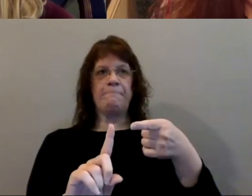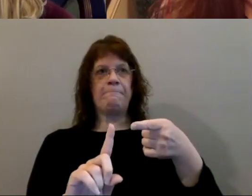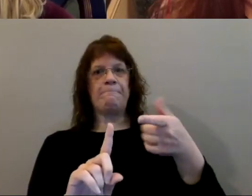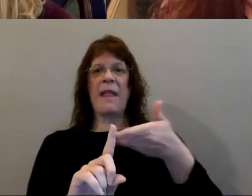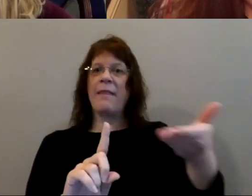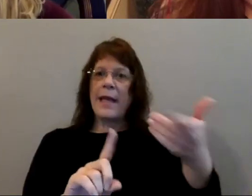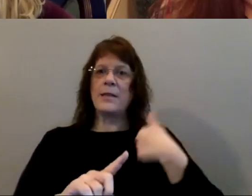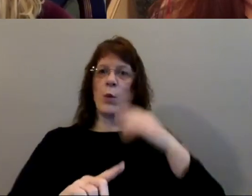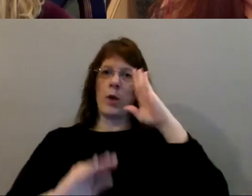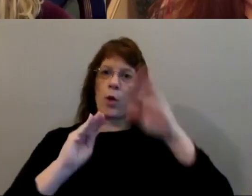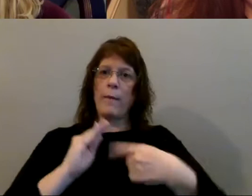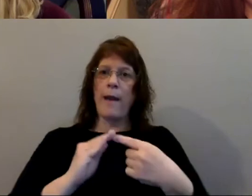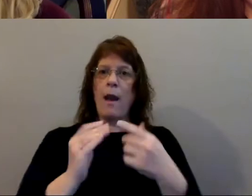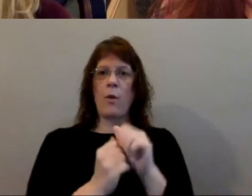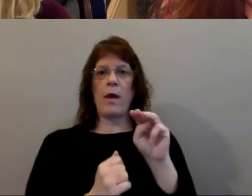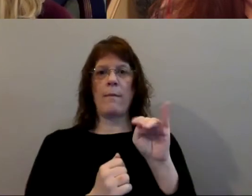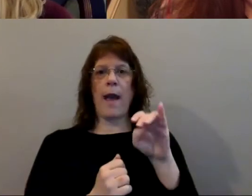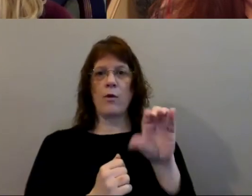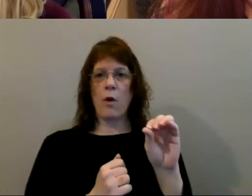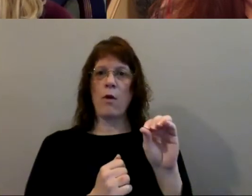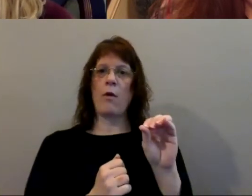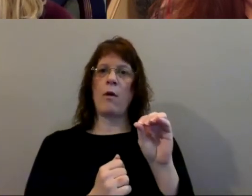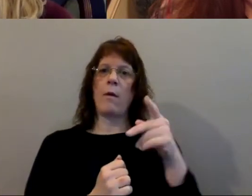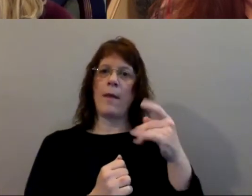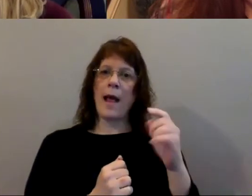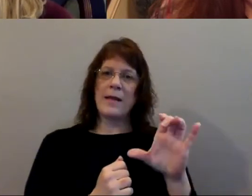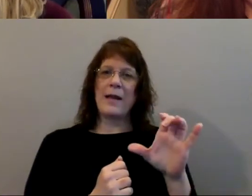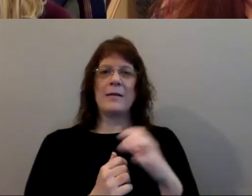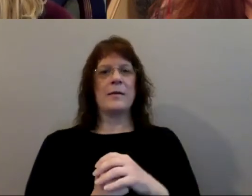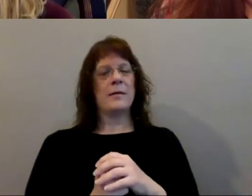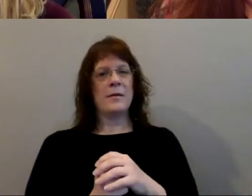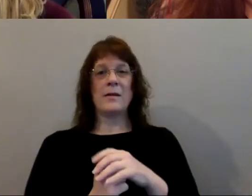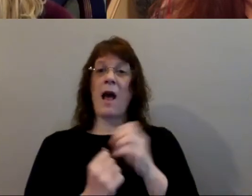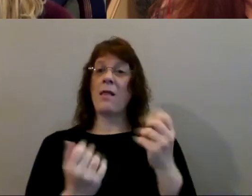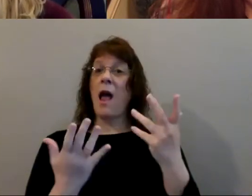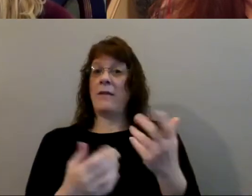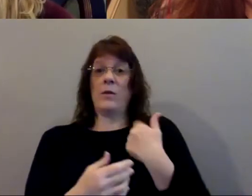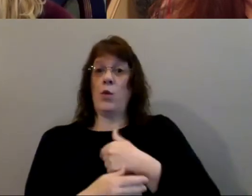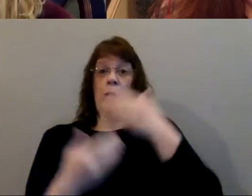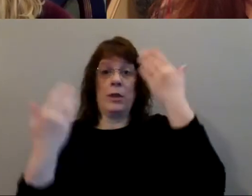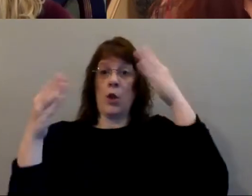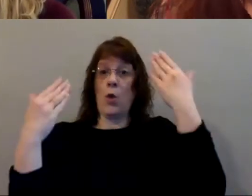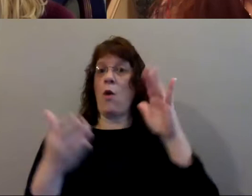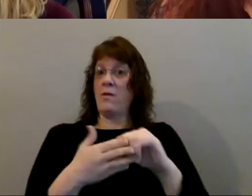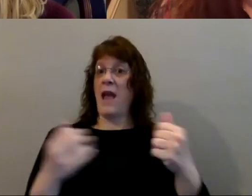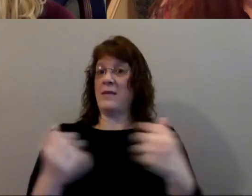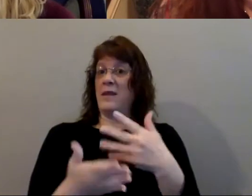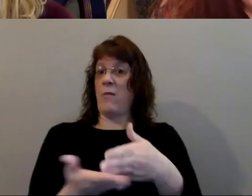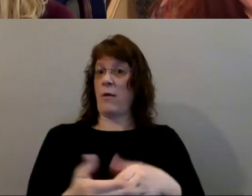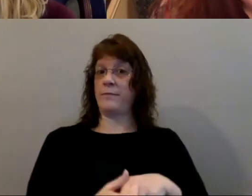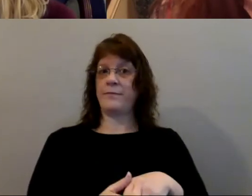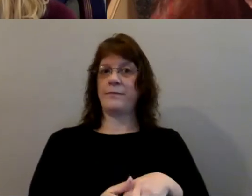that we worry about with the microplastics, a lot of it's just unknown, and that's scary. For